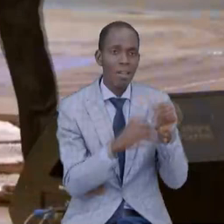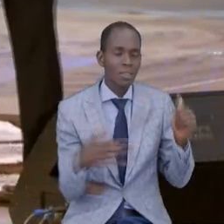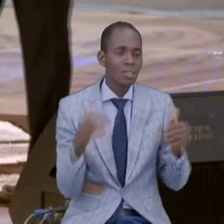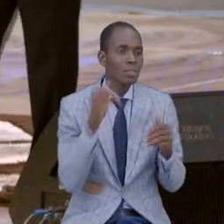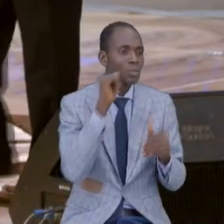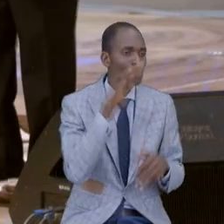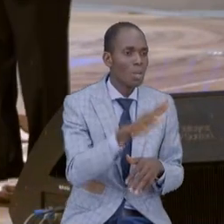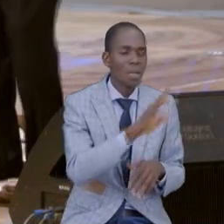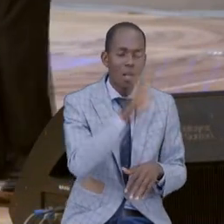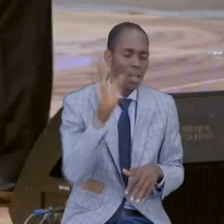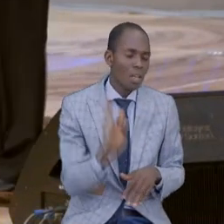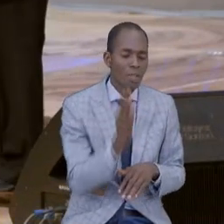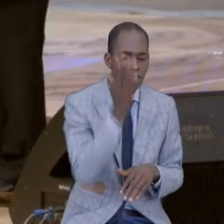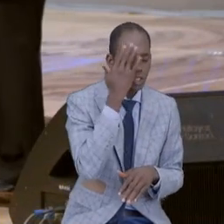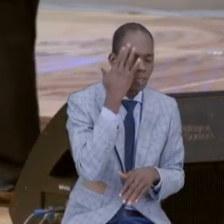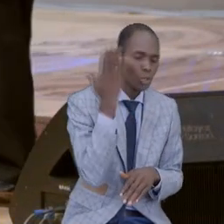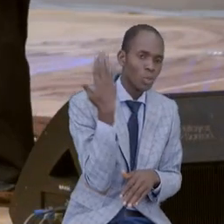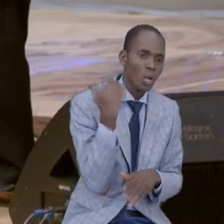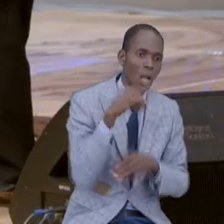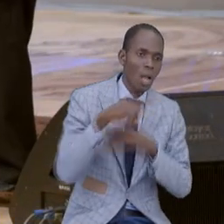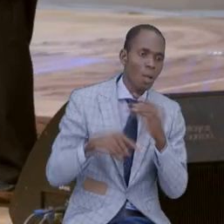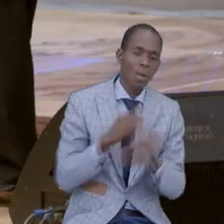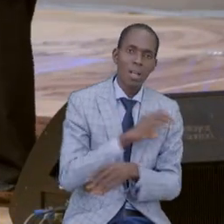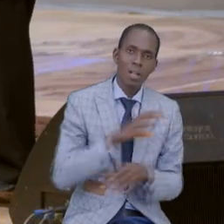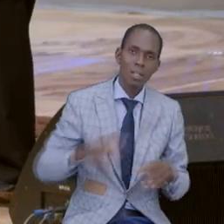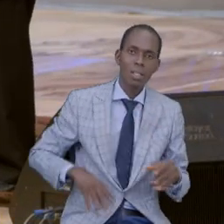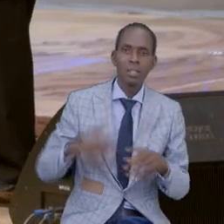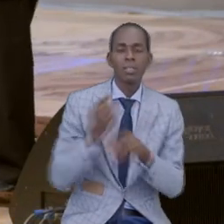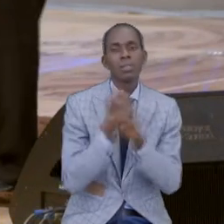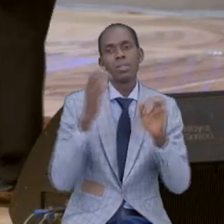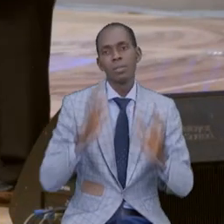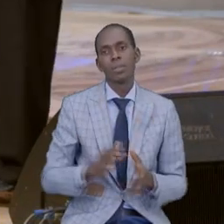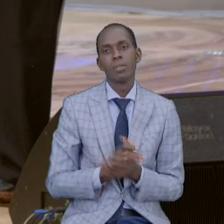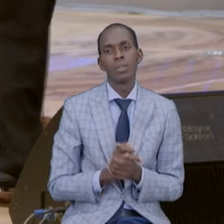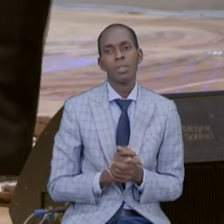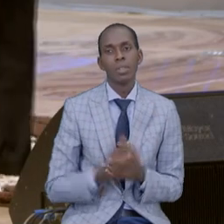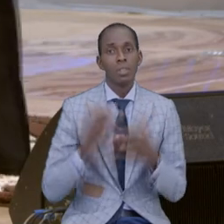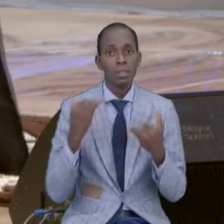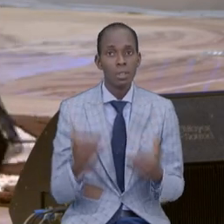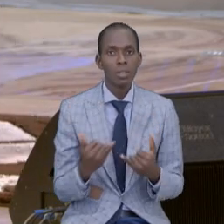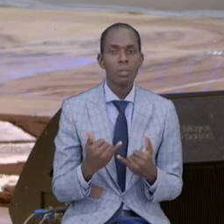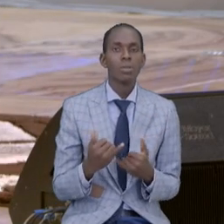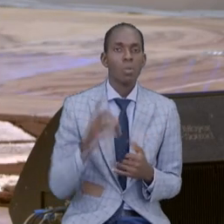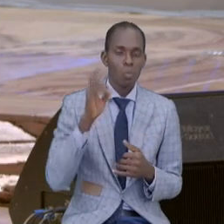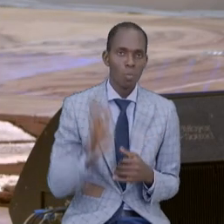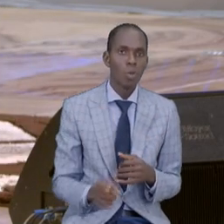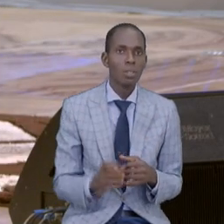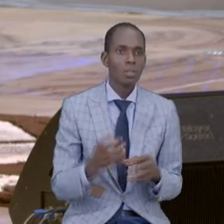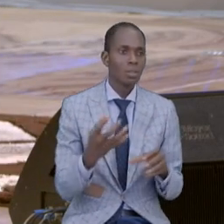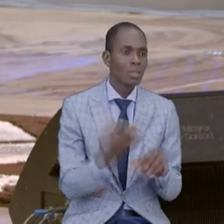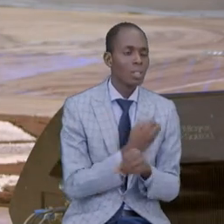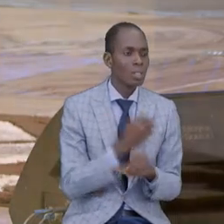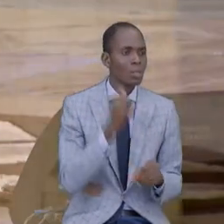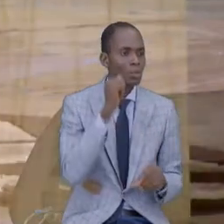ever knew about Christ the Savior. Now they must take him or take her to